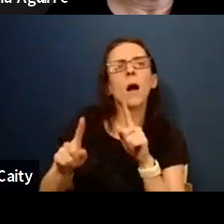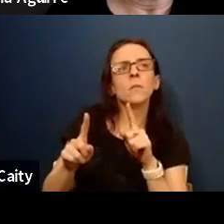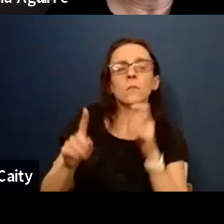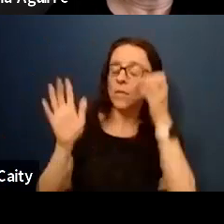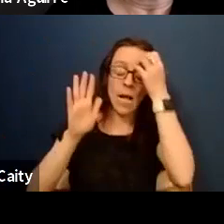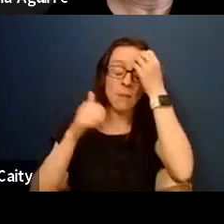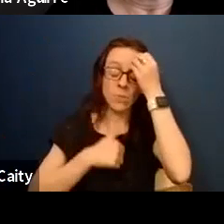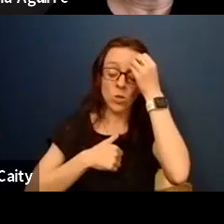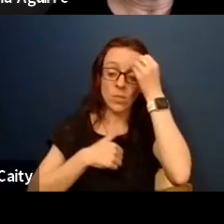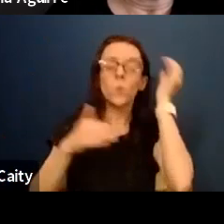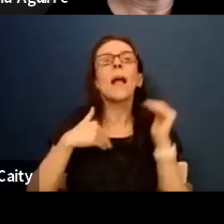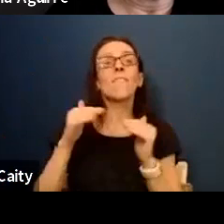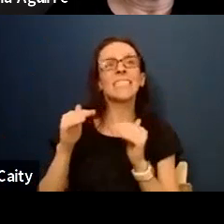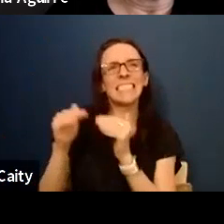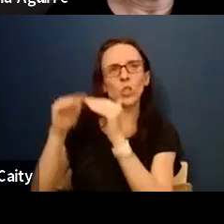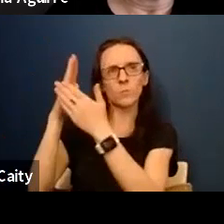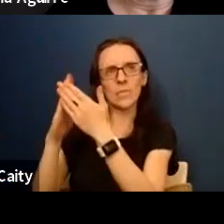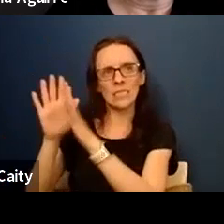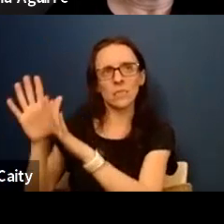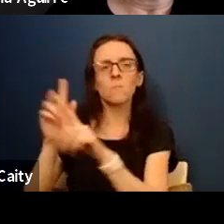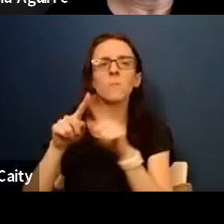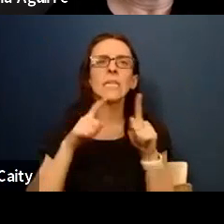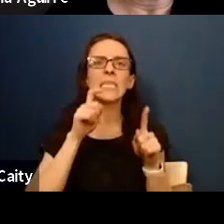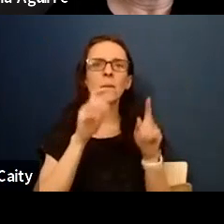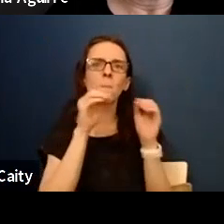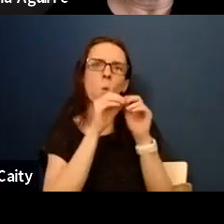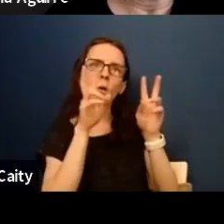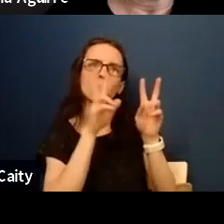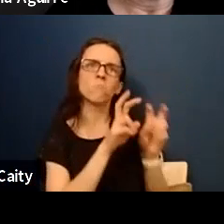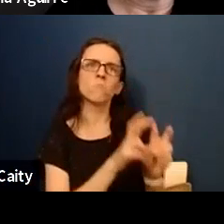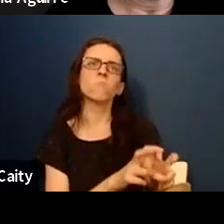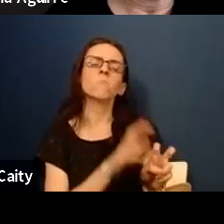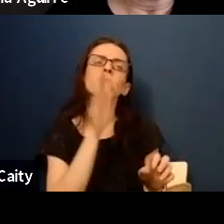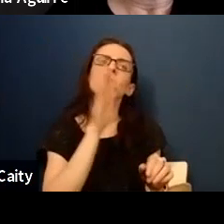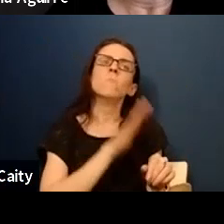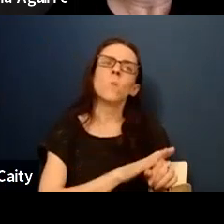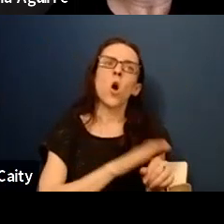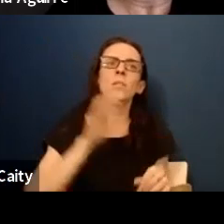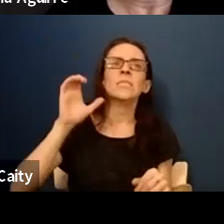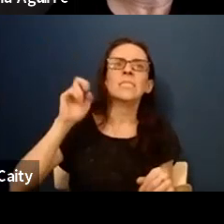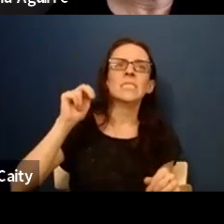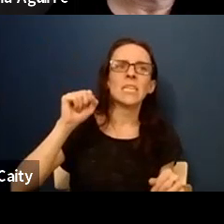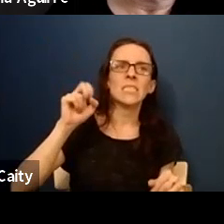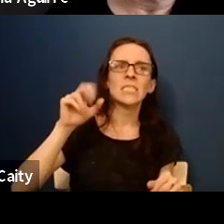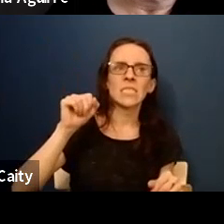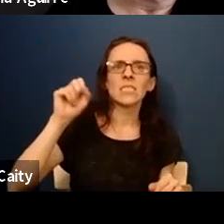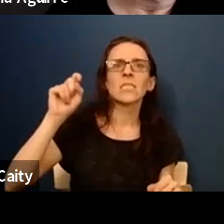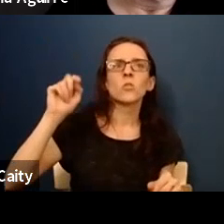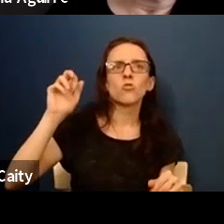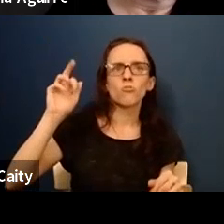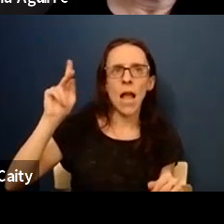have the tier piece, but to run a more rigorous analysis on the census